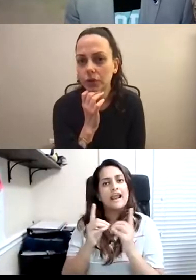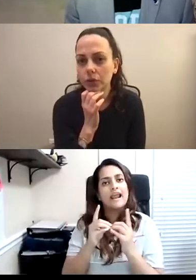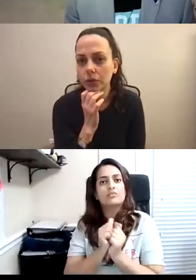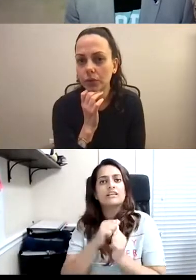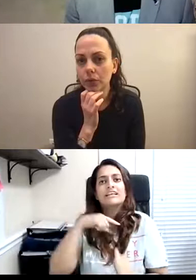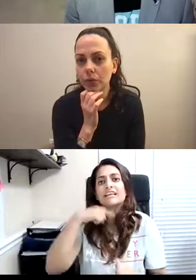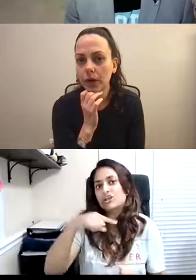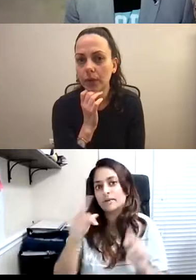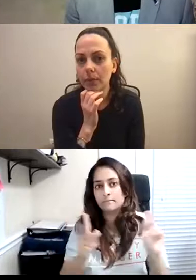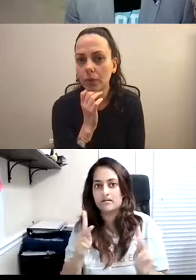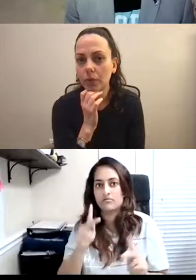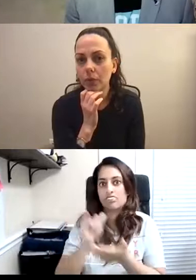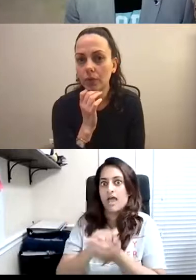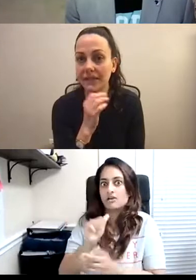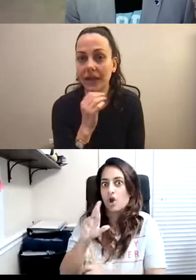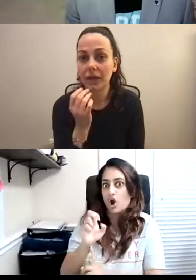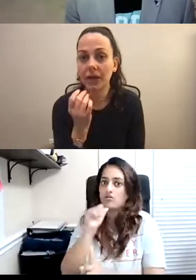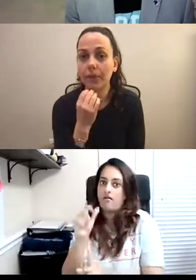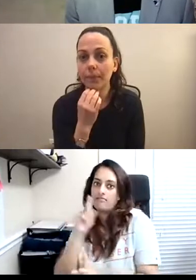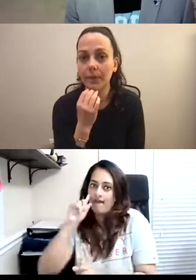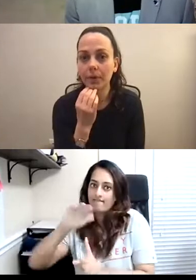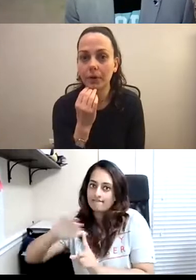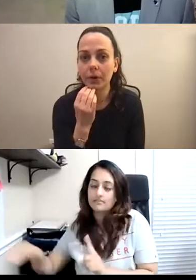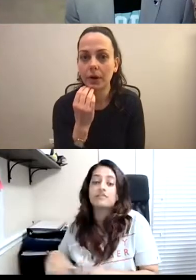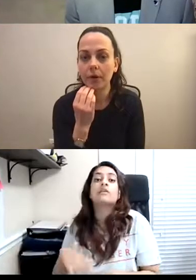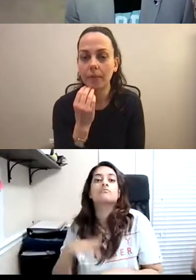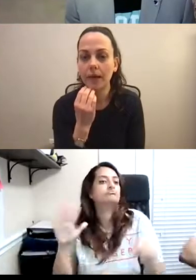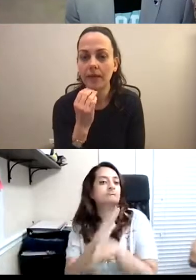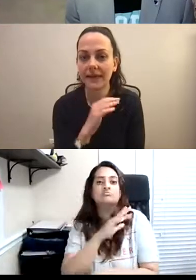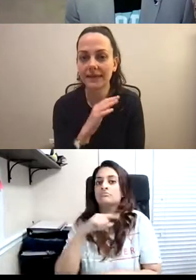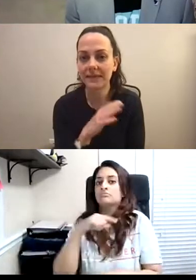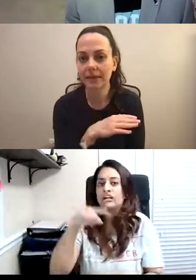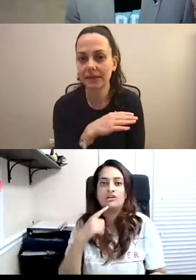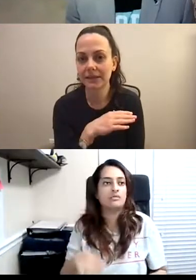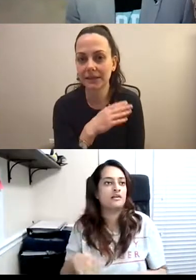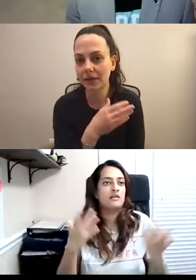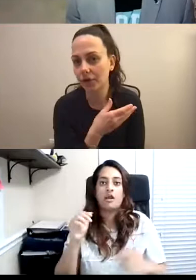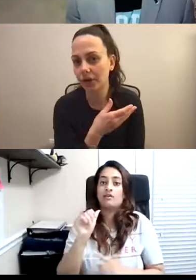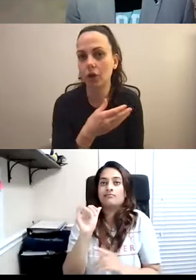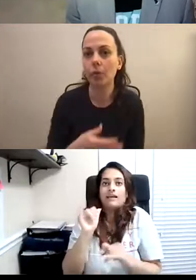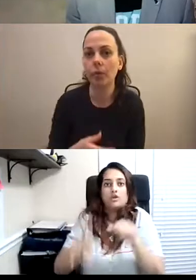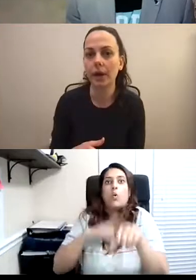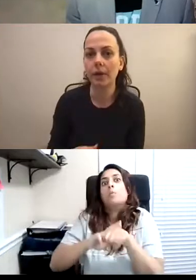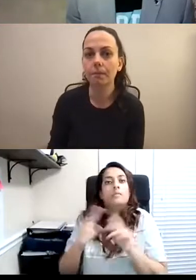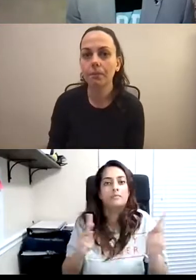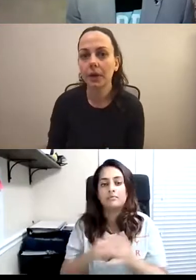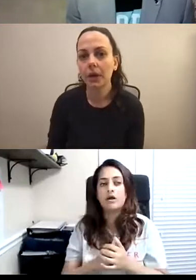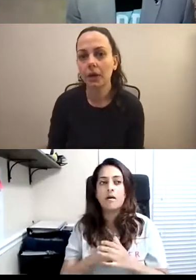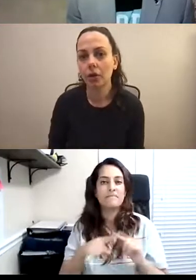those who date hearing people, that's something different,